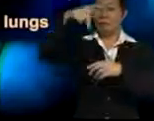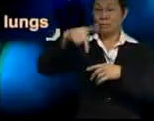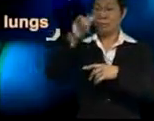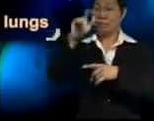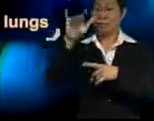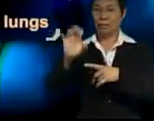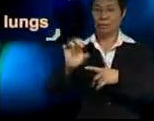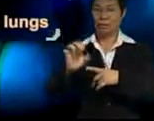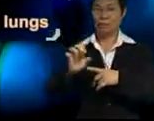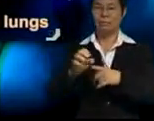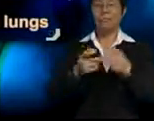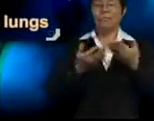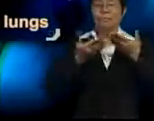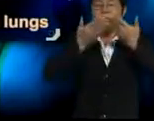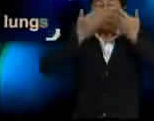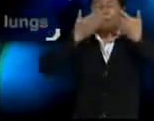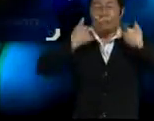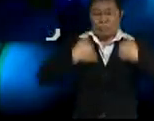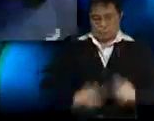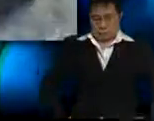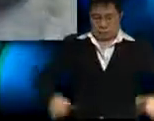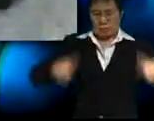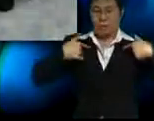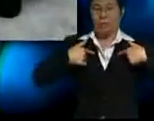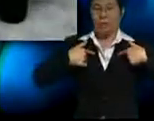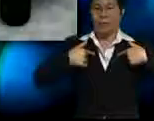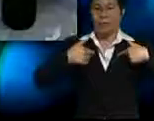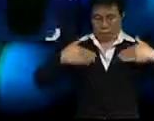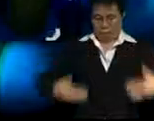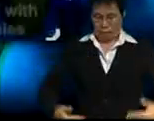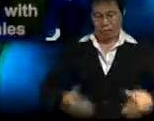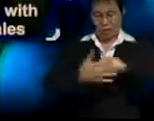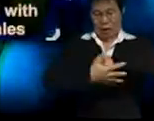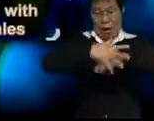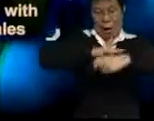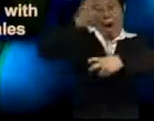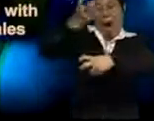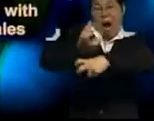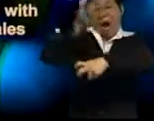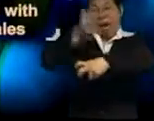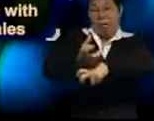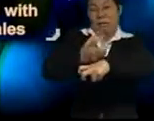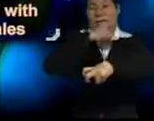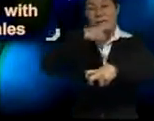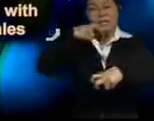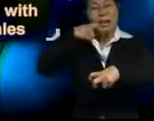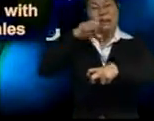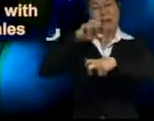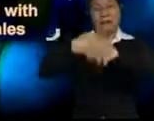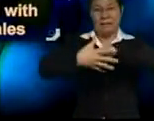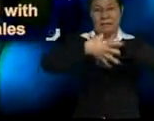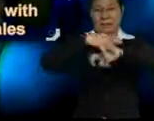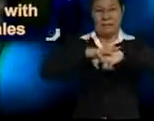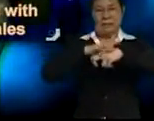breathe through their lungs. Their body is covered with hard and dry scales